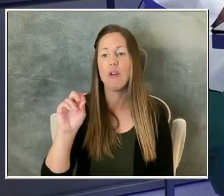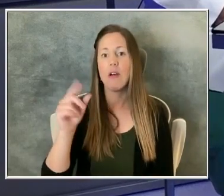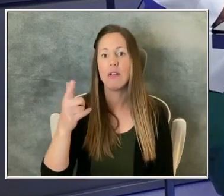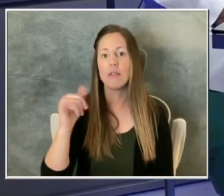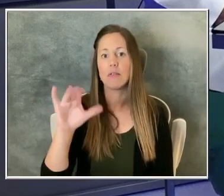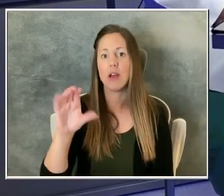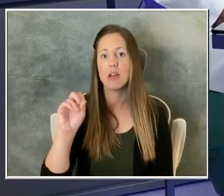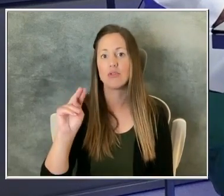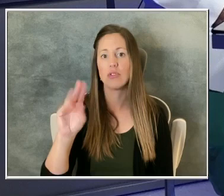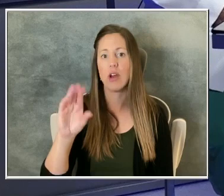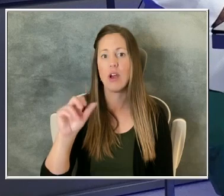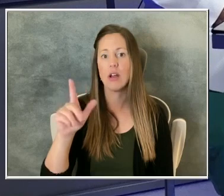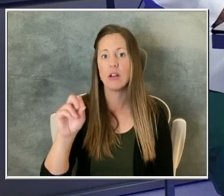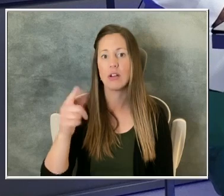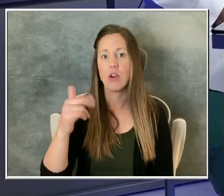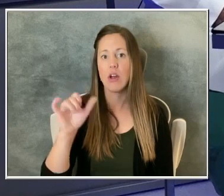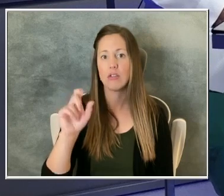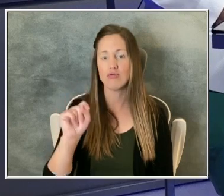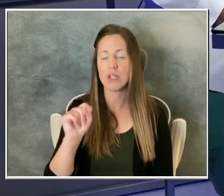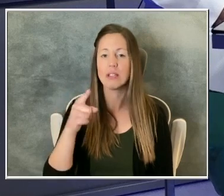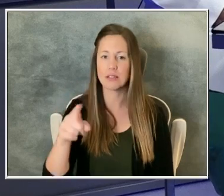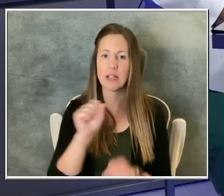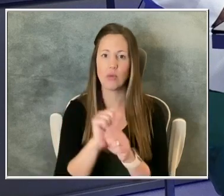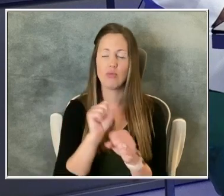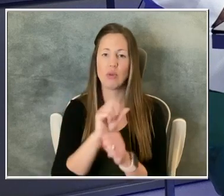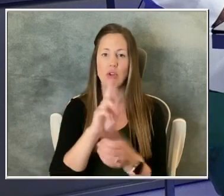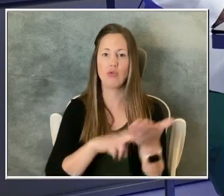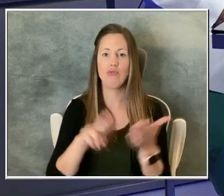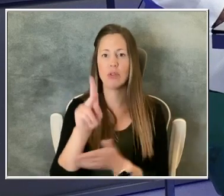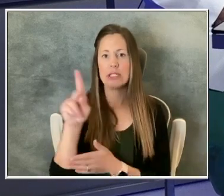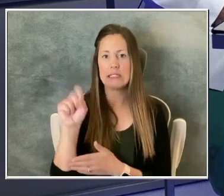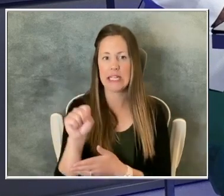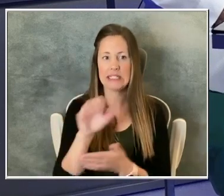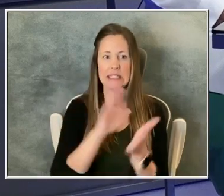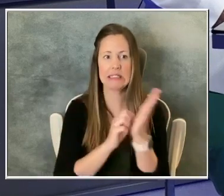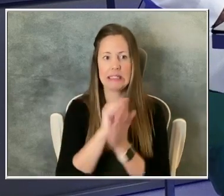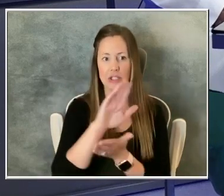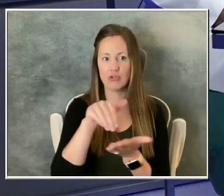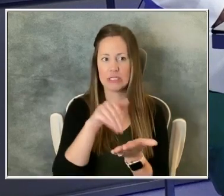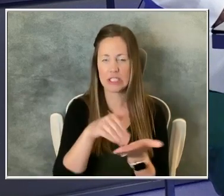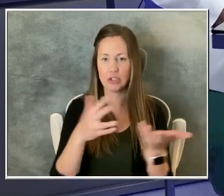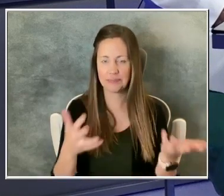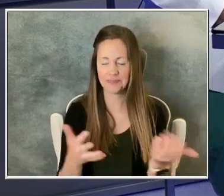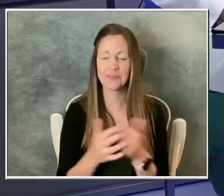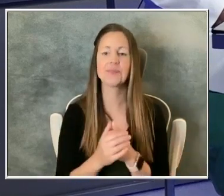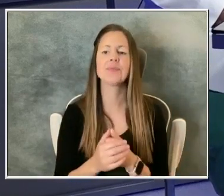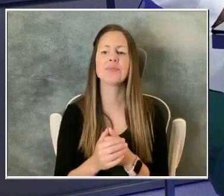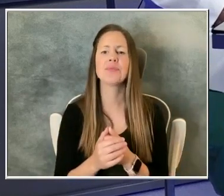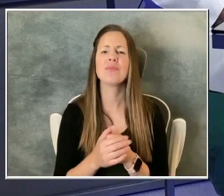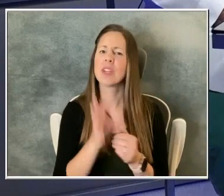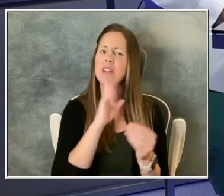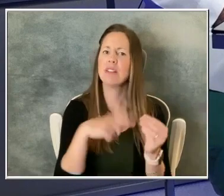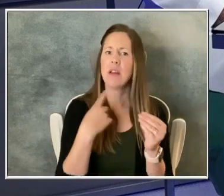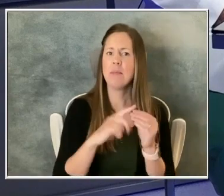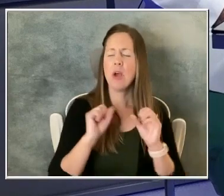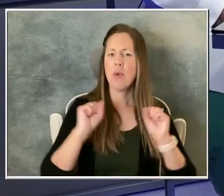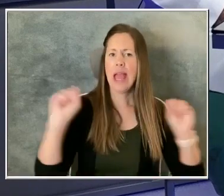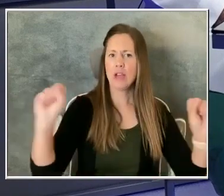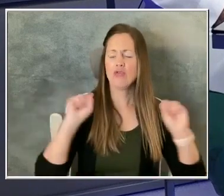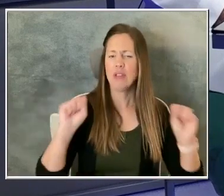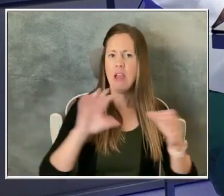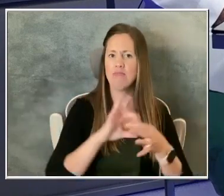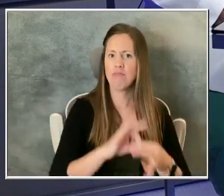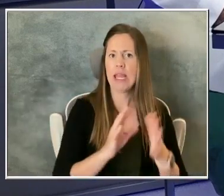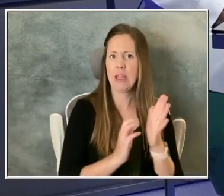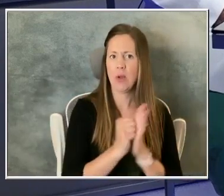Cancer Center, a good friend of mine. I want to hear about his attempts at body sculpting in a moment. But before we talk about exercise as it relates to cancer,